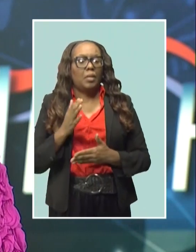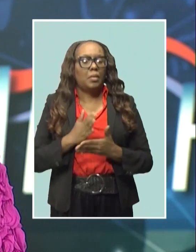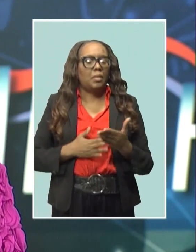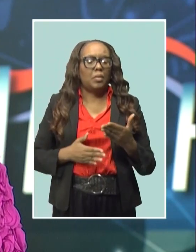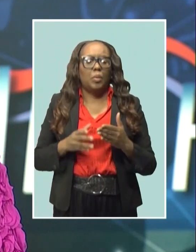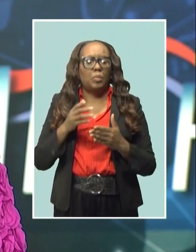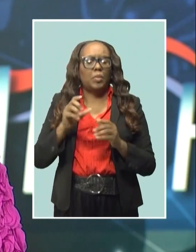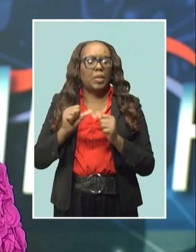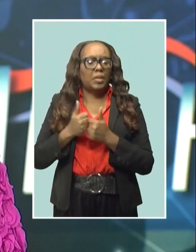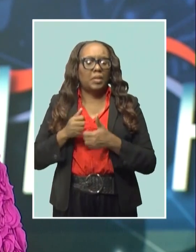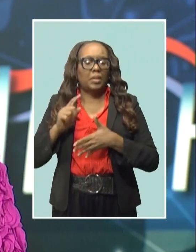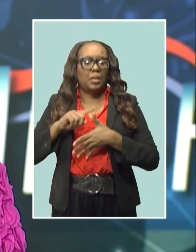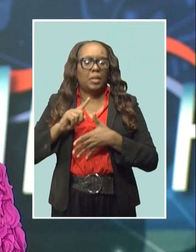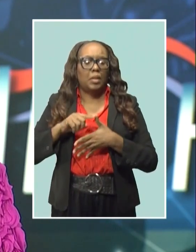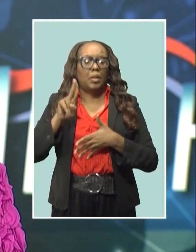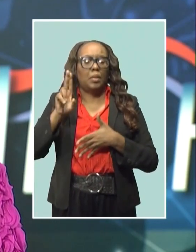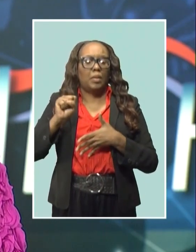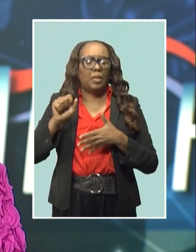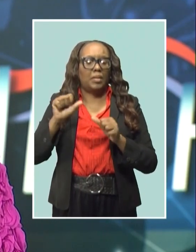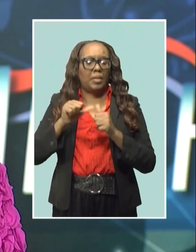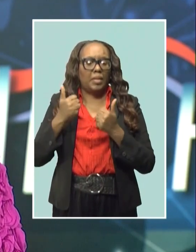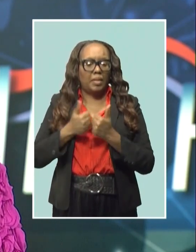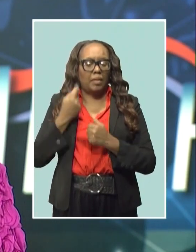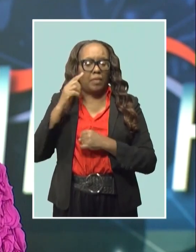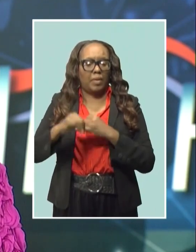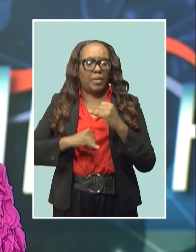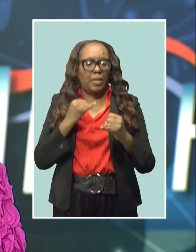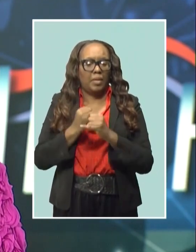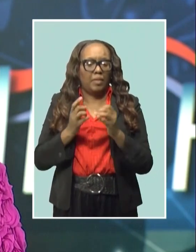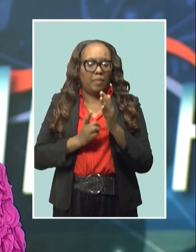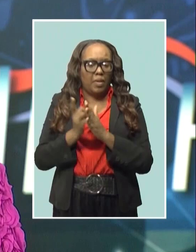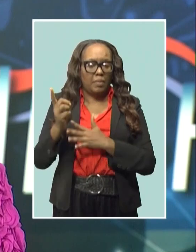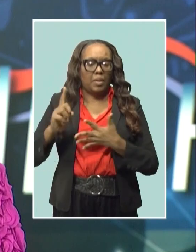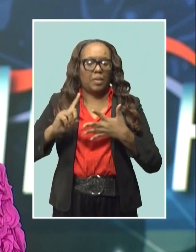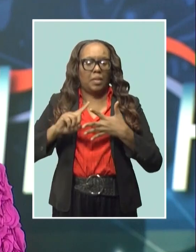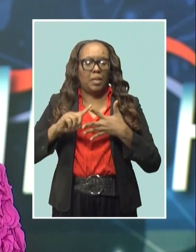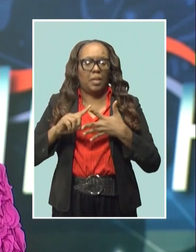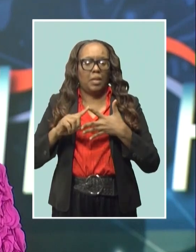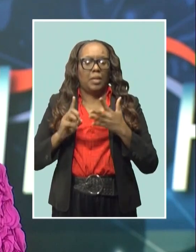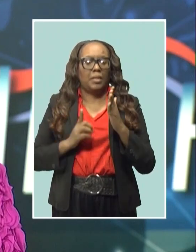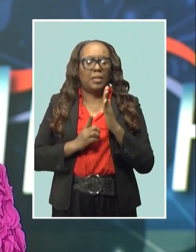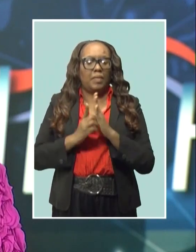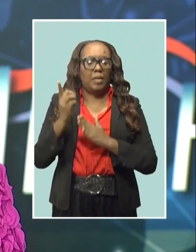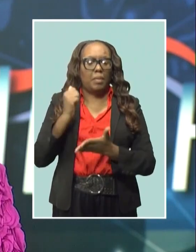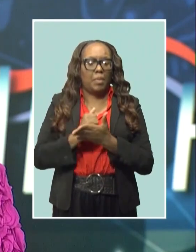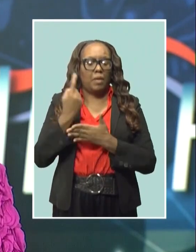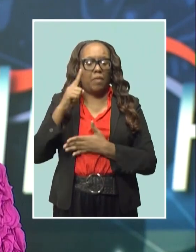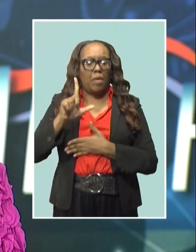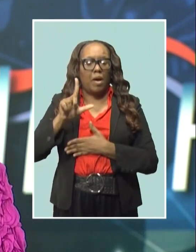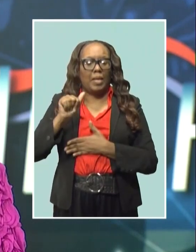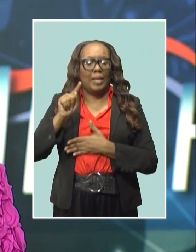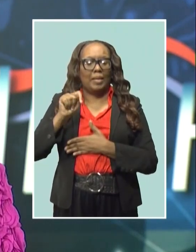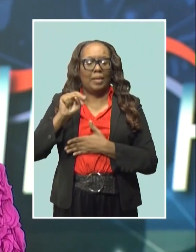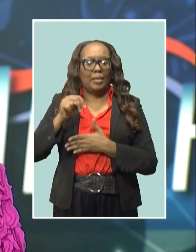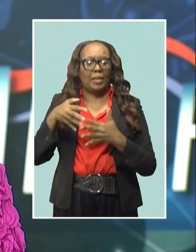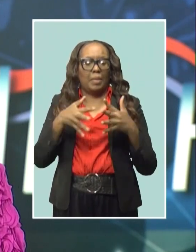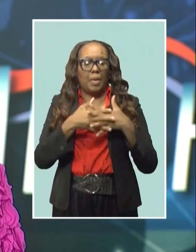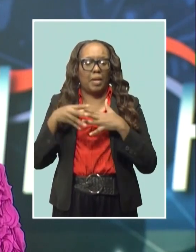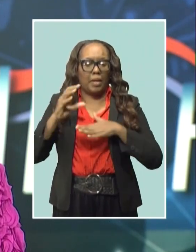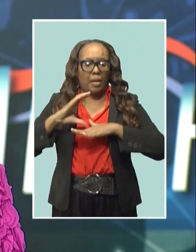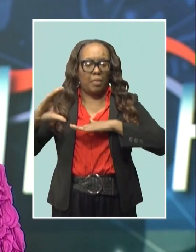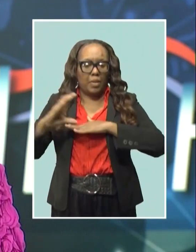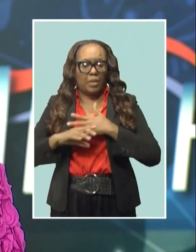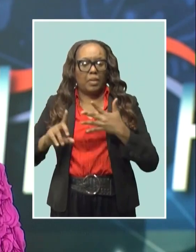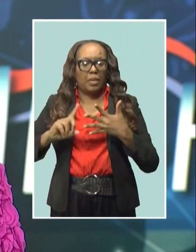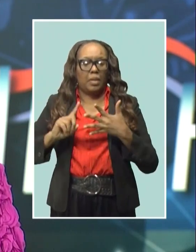the Green Climate Fund, the U.S. Agency for International Development, the Development Bank for Latin America and the Caribbean, the governments of Guyana